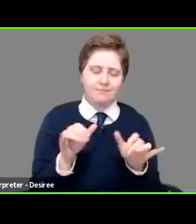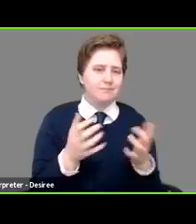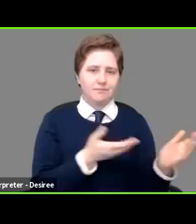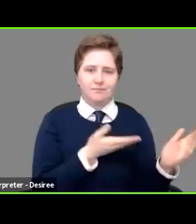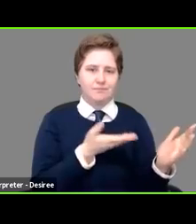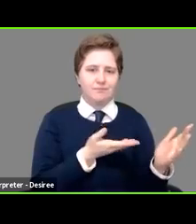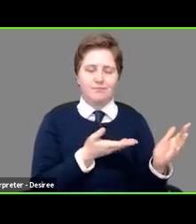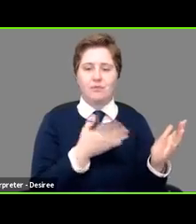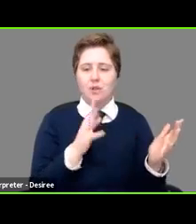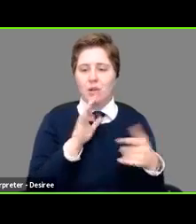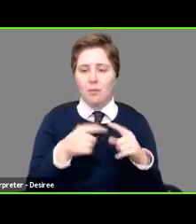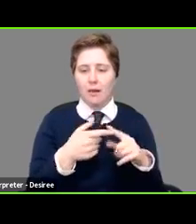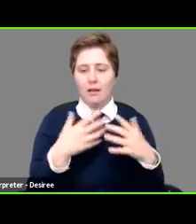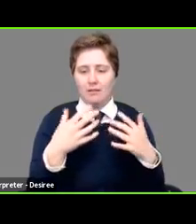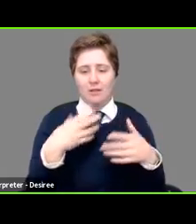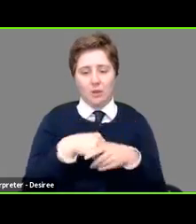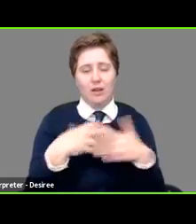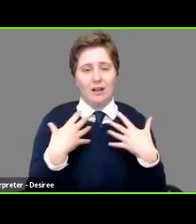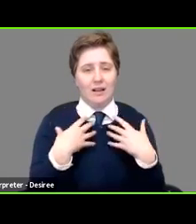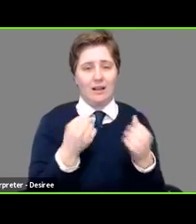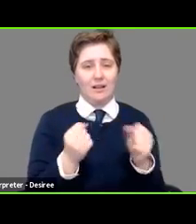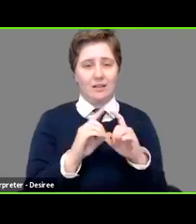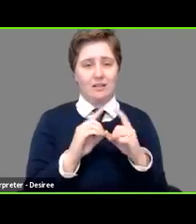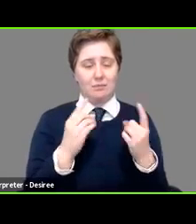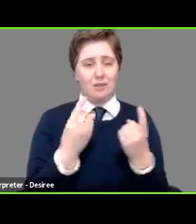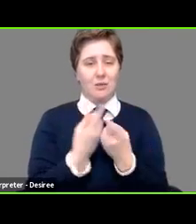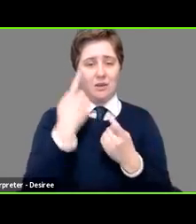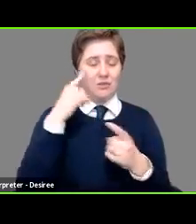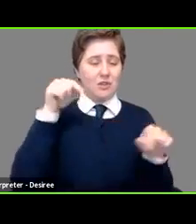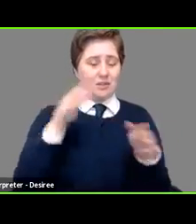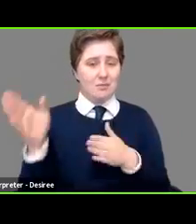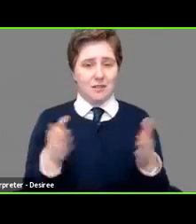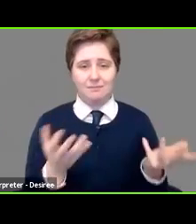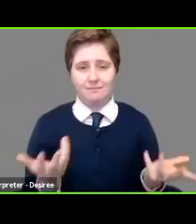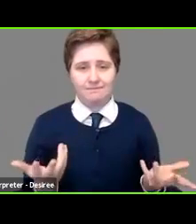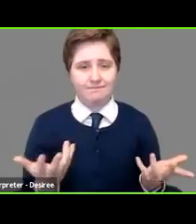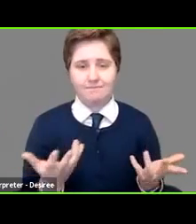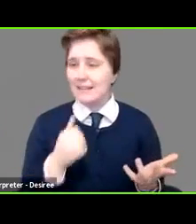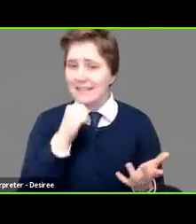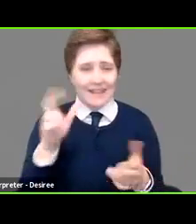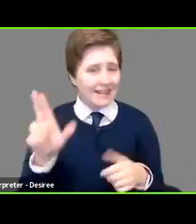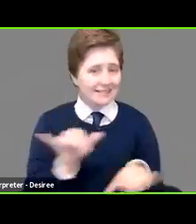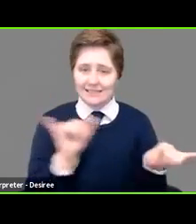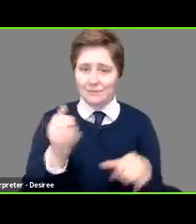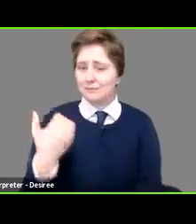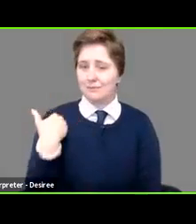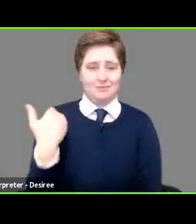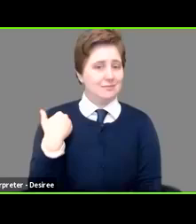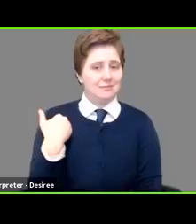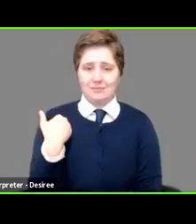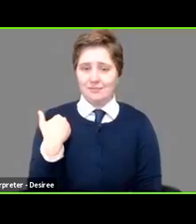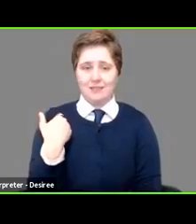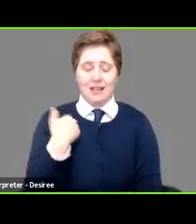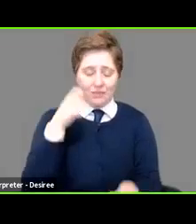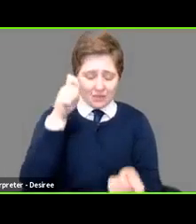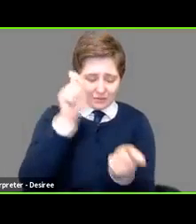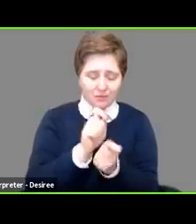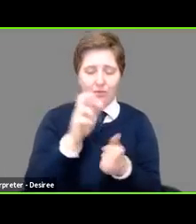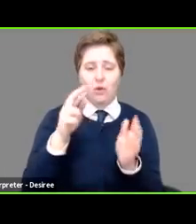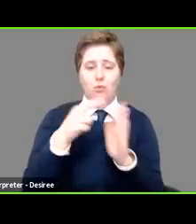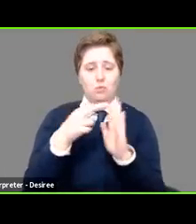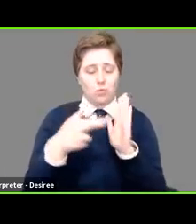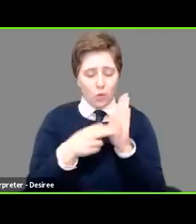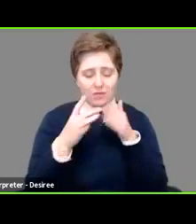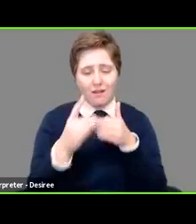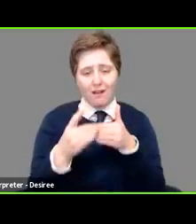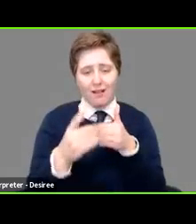before. That includes the health department. It again is not business as usual. There are specific protocols and